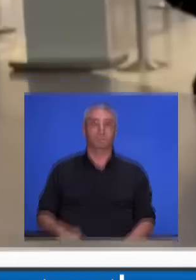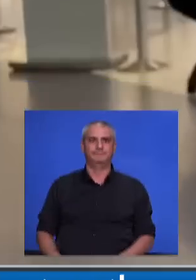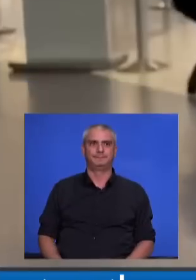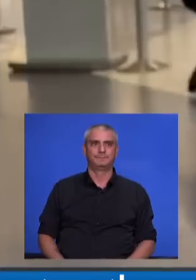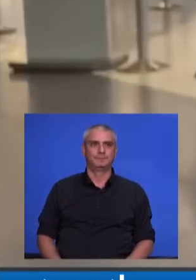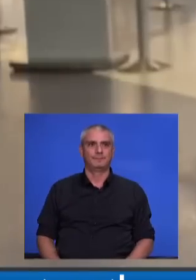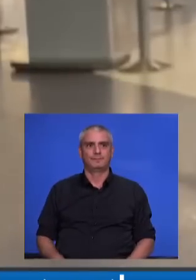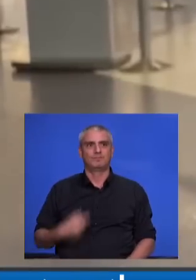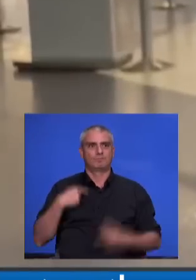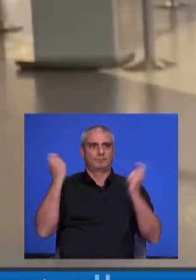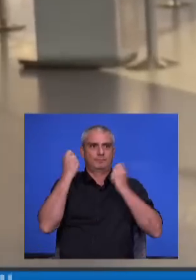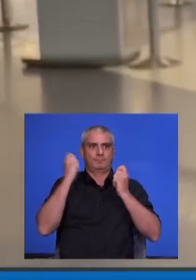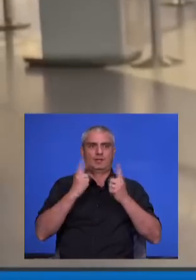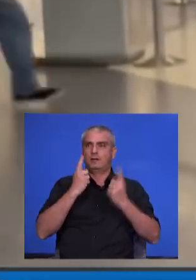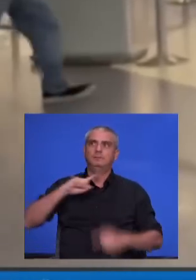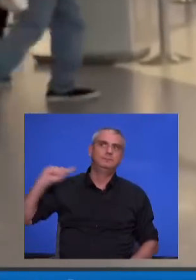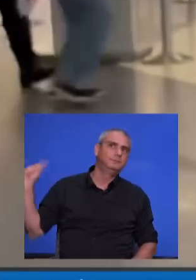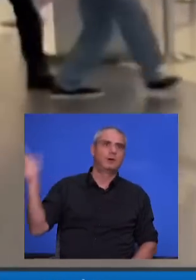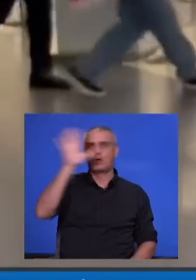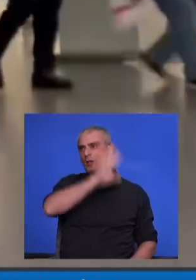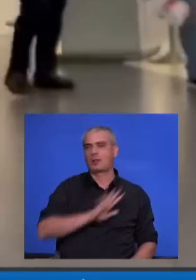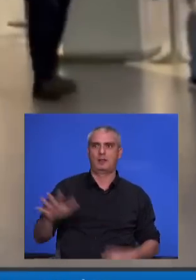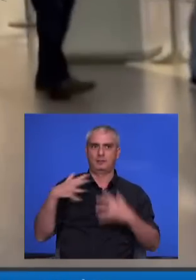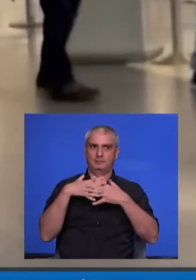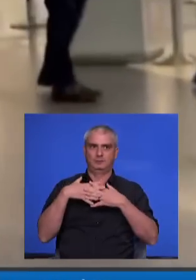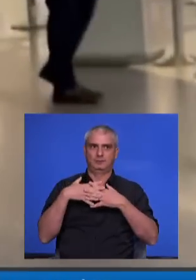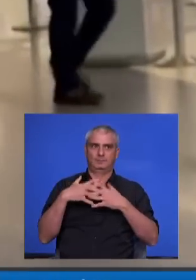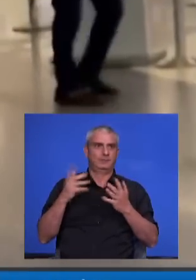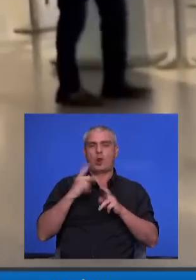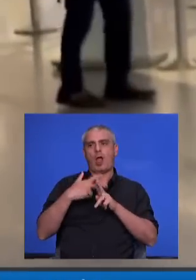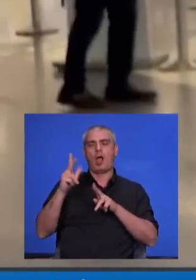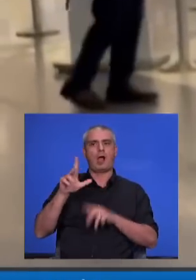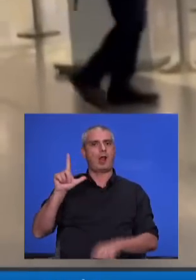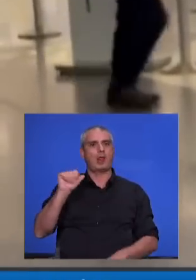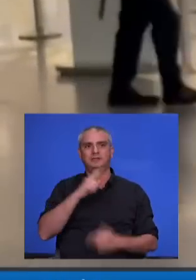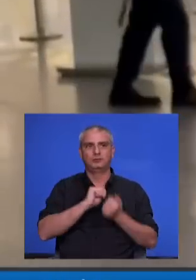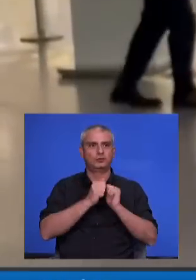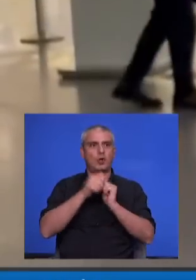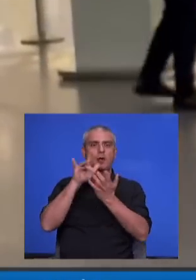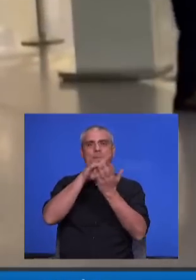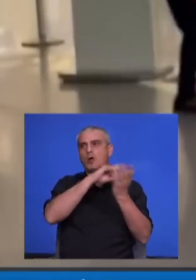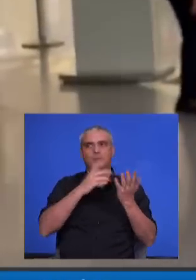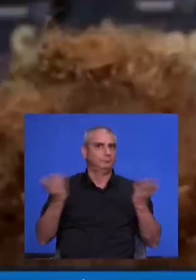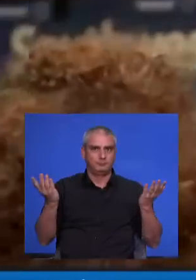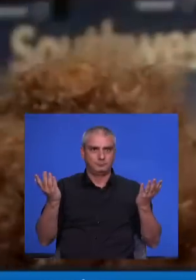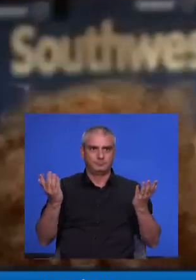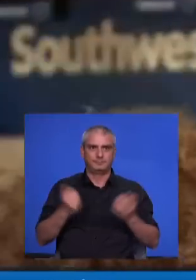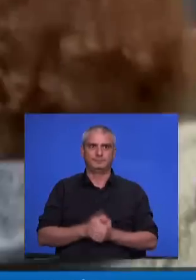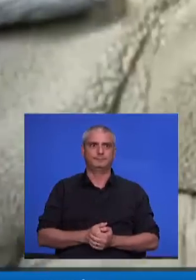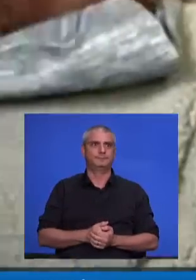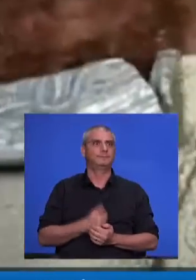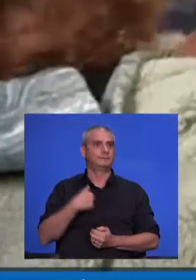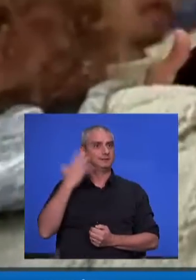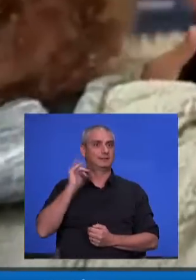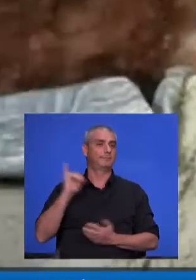I think I was so surprised because it was nationwide, as opposed to isolated to LA or regional or whatever the case may be. It was supposed to be